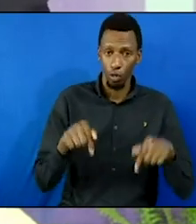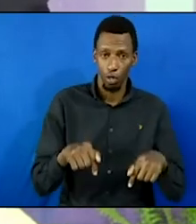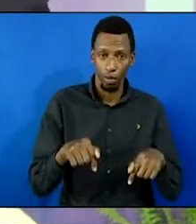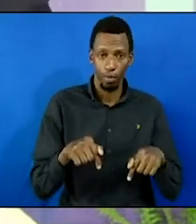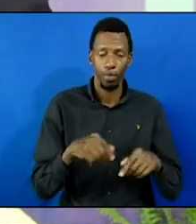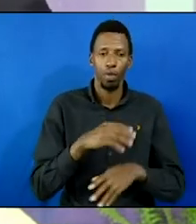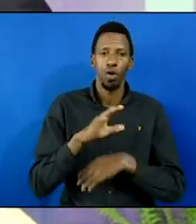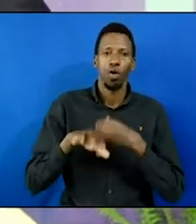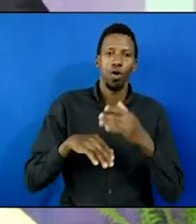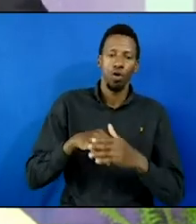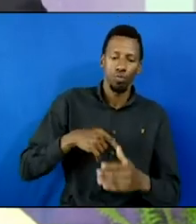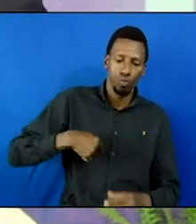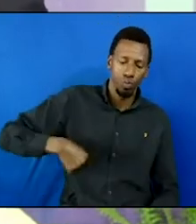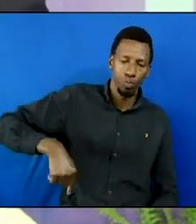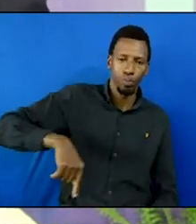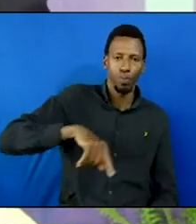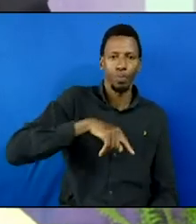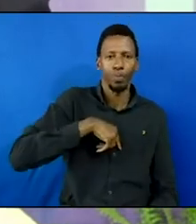Today, all of us,